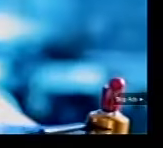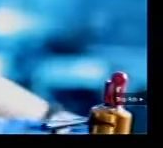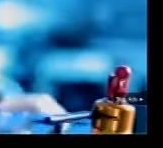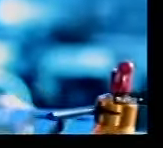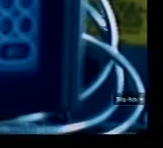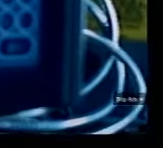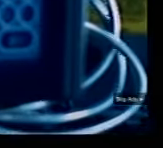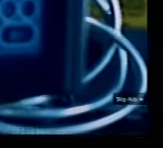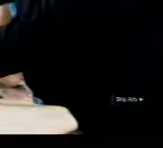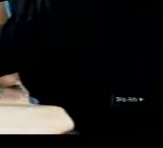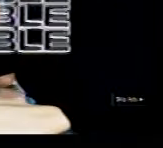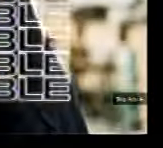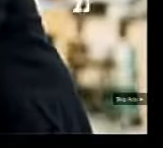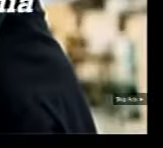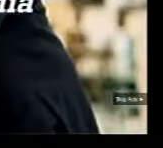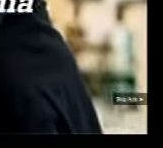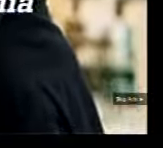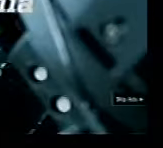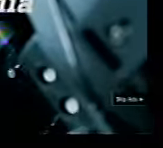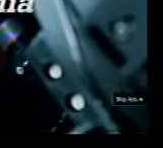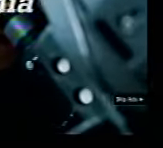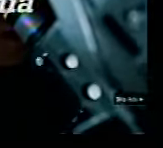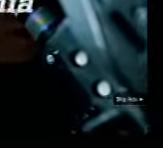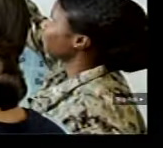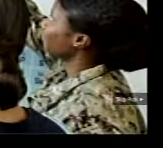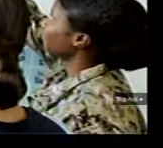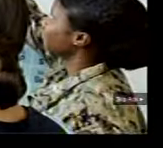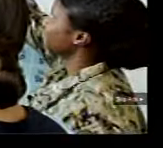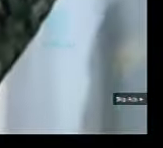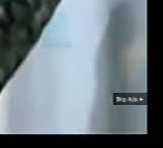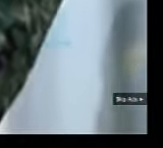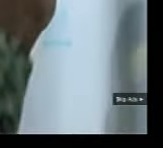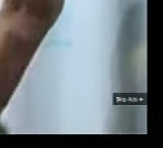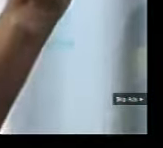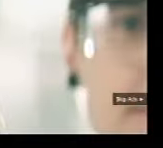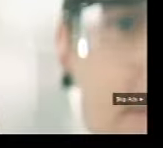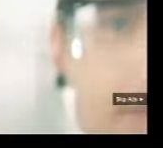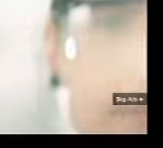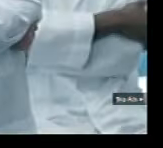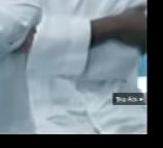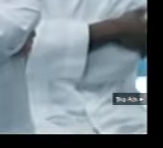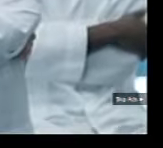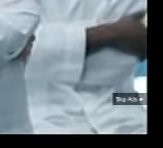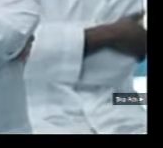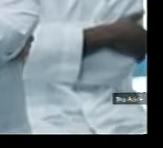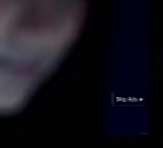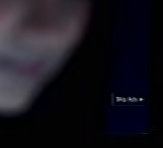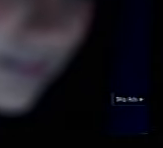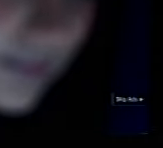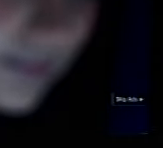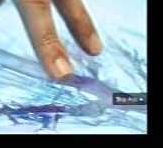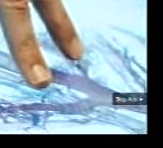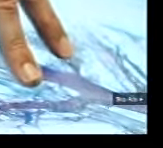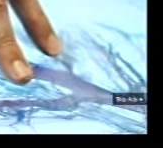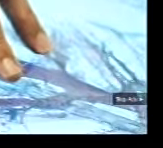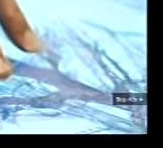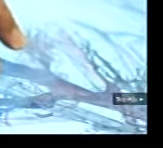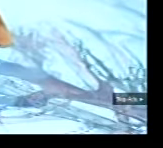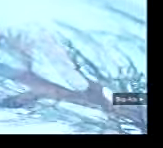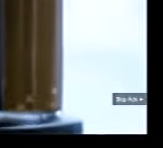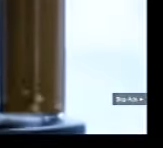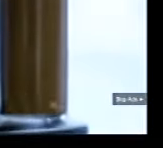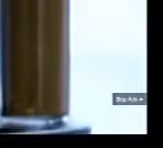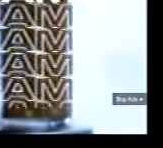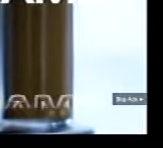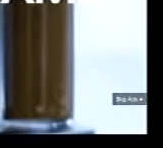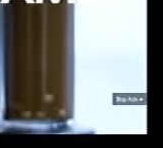students in more ways for less. Solving the world's challenges demands diverse thinking, so we're bringing new minds to the table